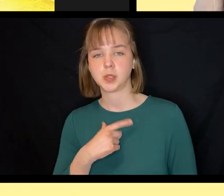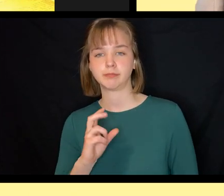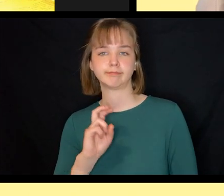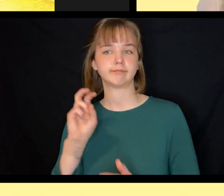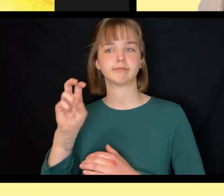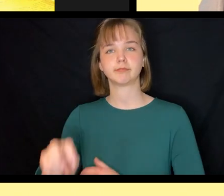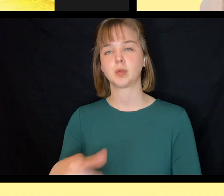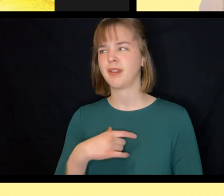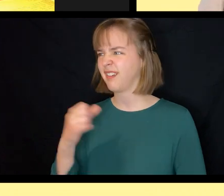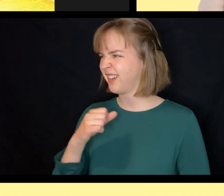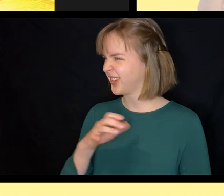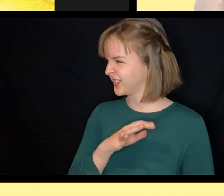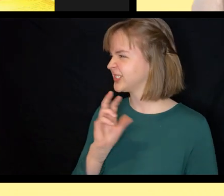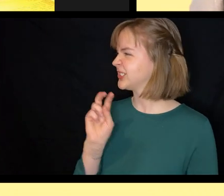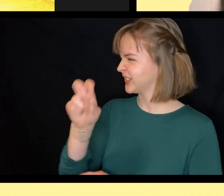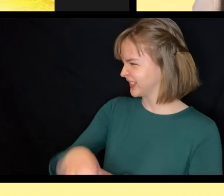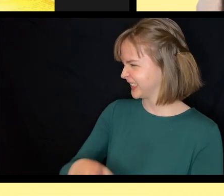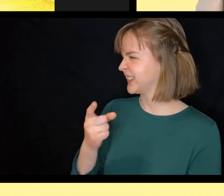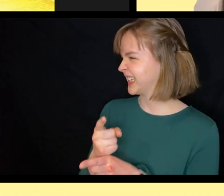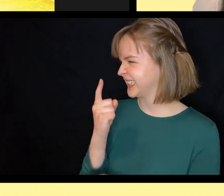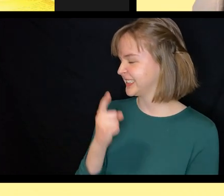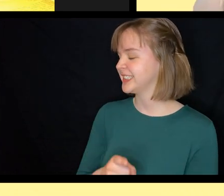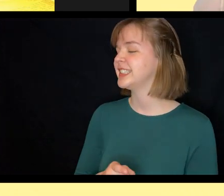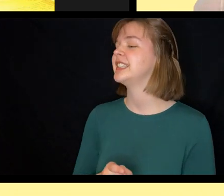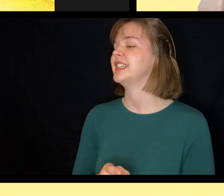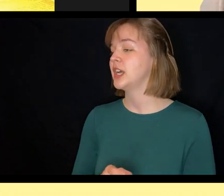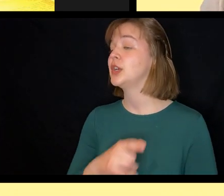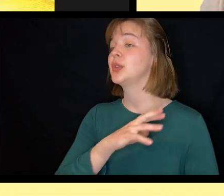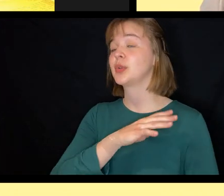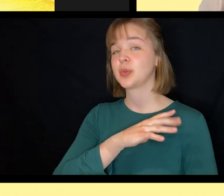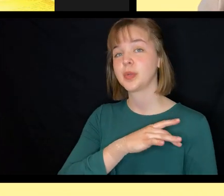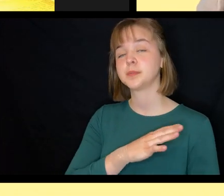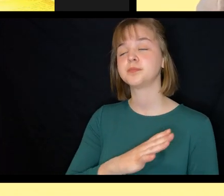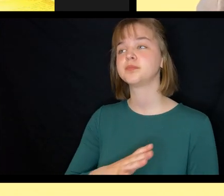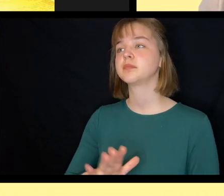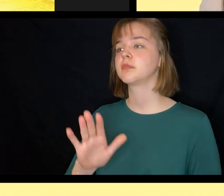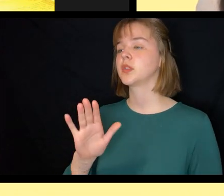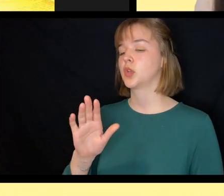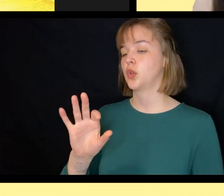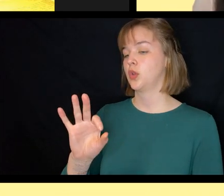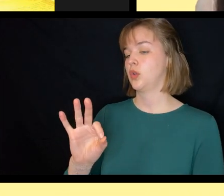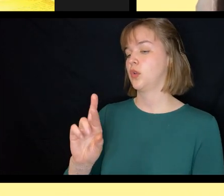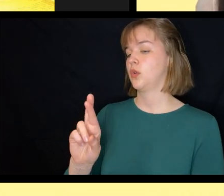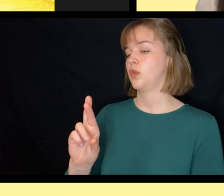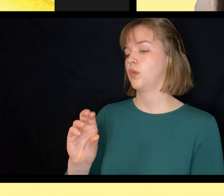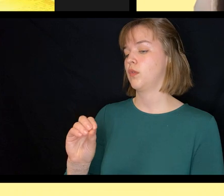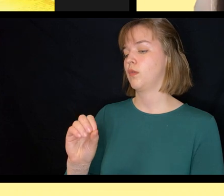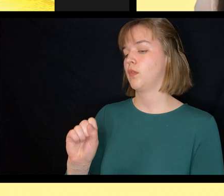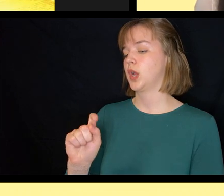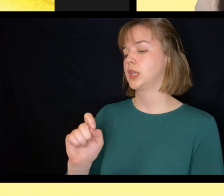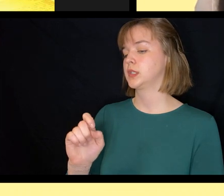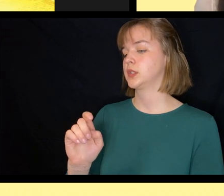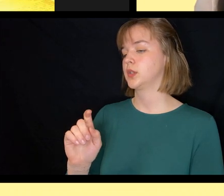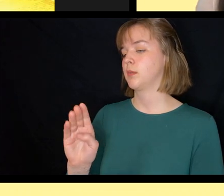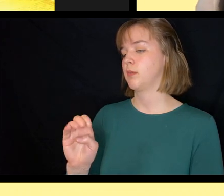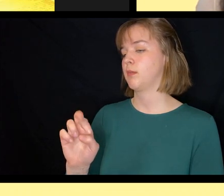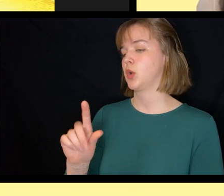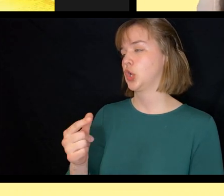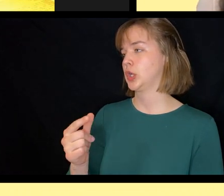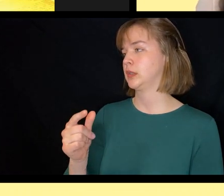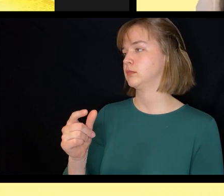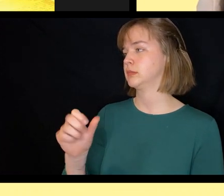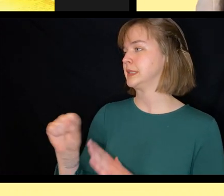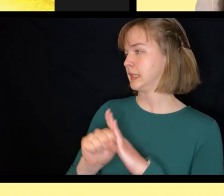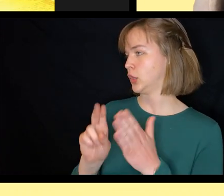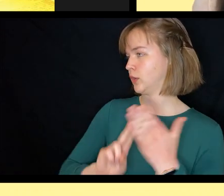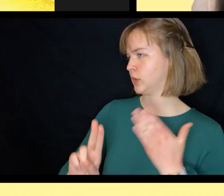Jump right in. That's awesome. Yeah. So fun. Cool. So how'd you end up at Frostburg? I'm curious. I always love